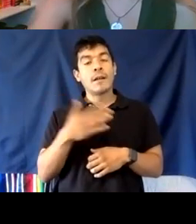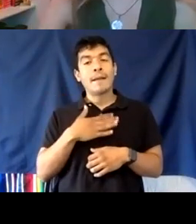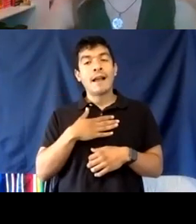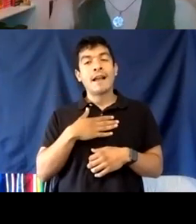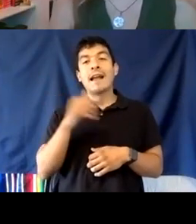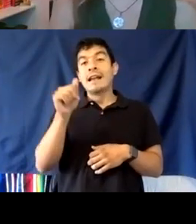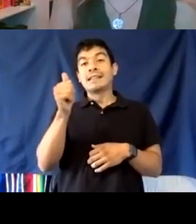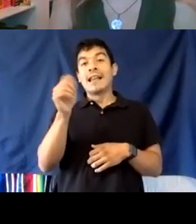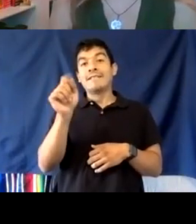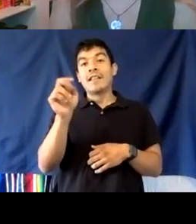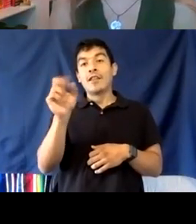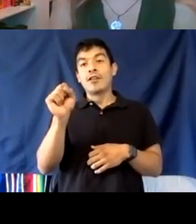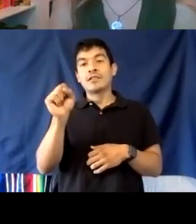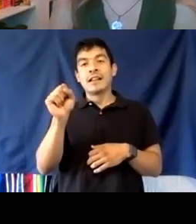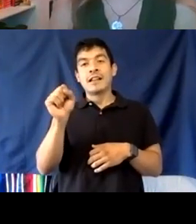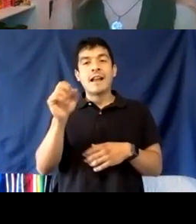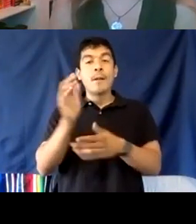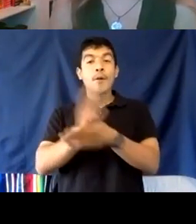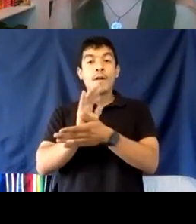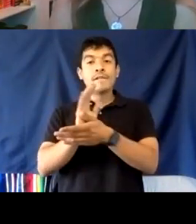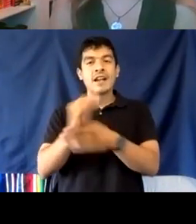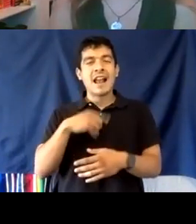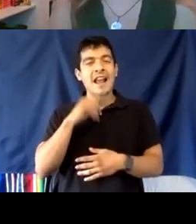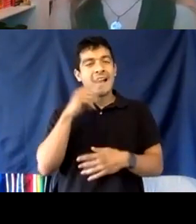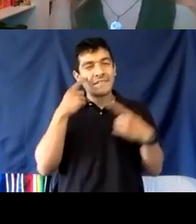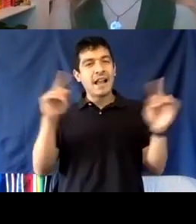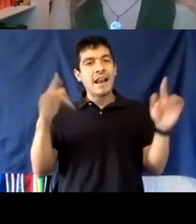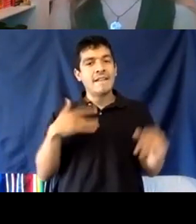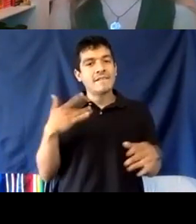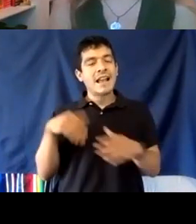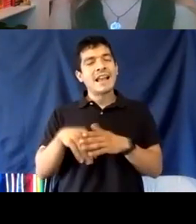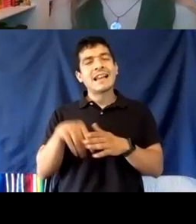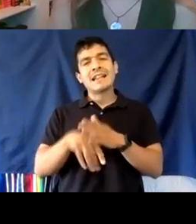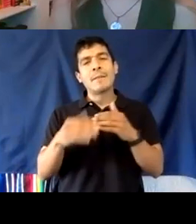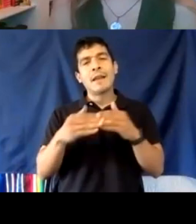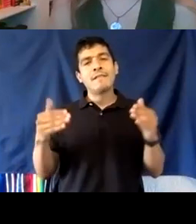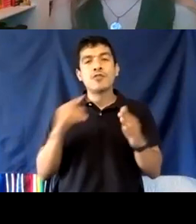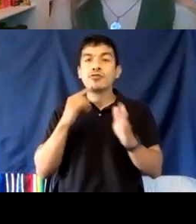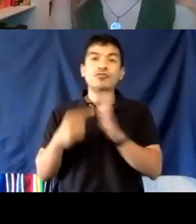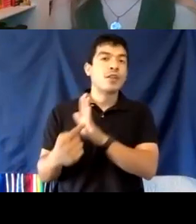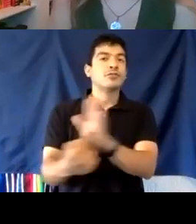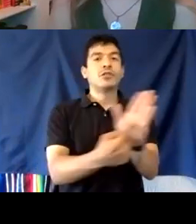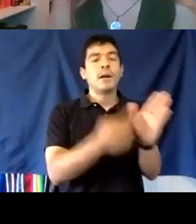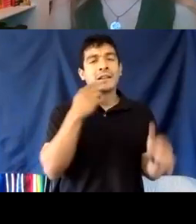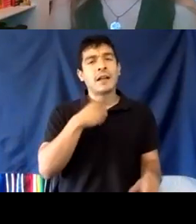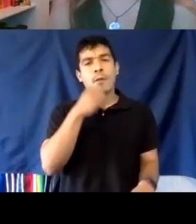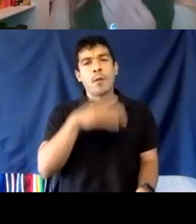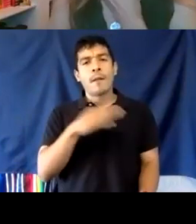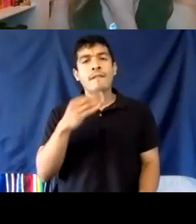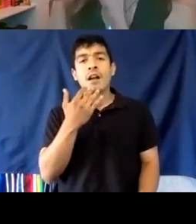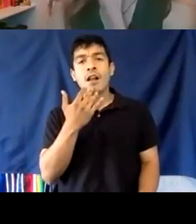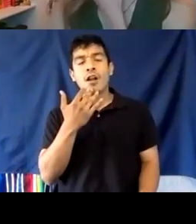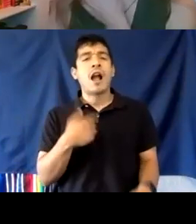film, The Body Remembers When the World Broke Open, and I finally feel at a very deep level represented because I'm a woman of color, I've